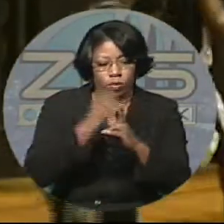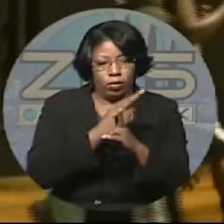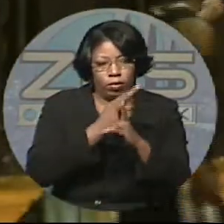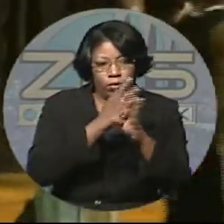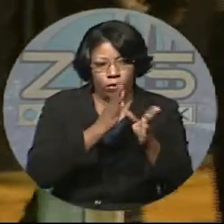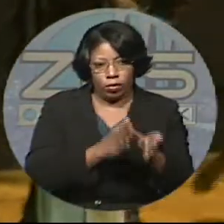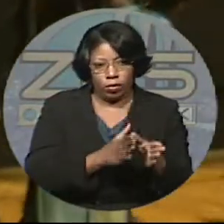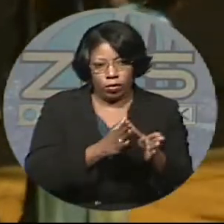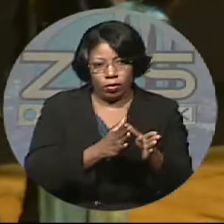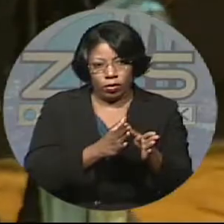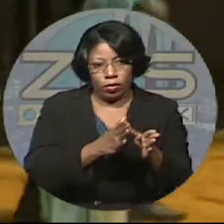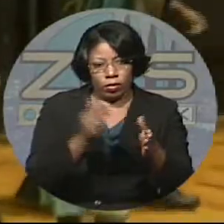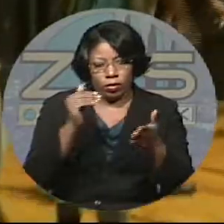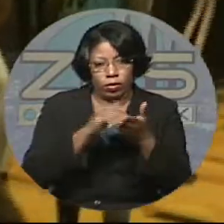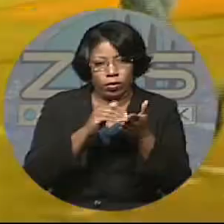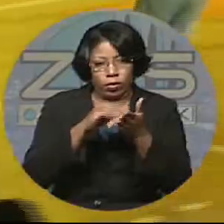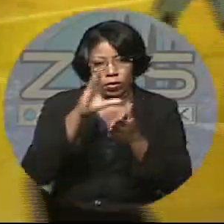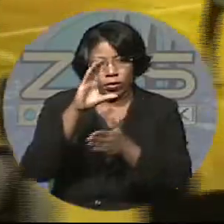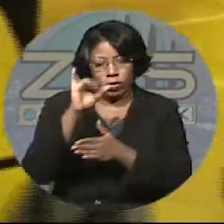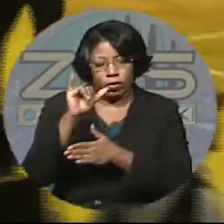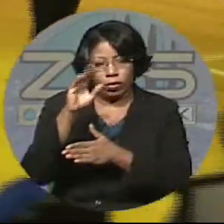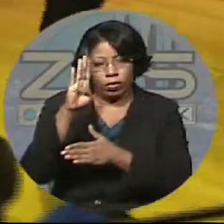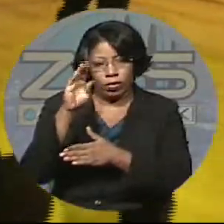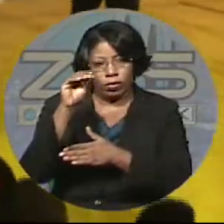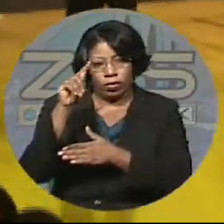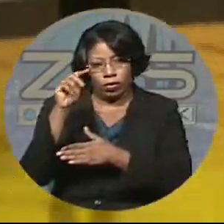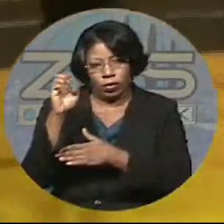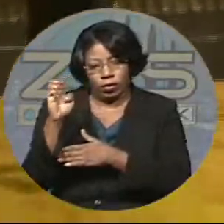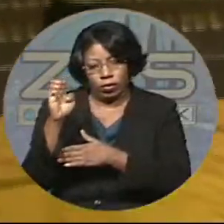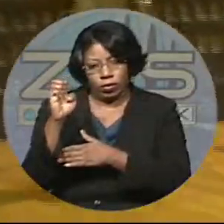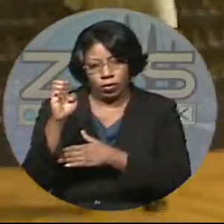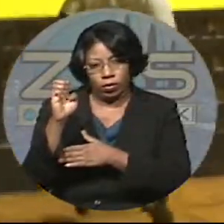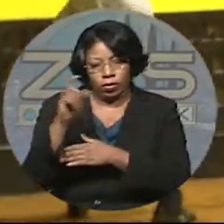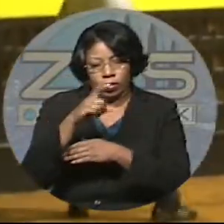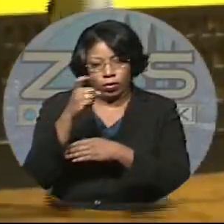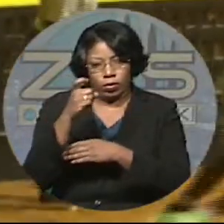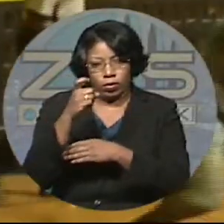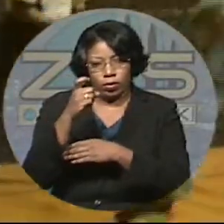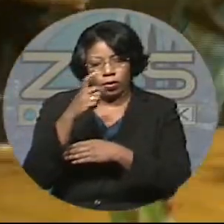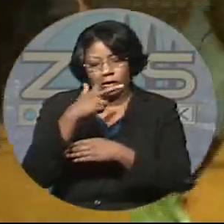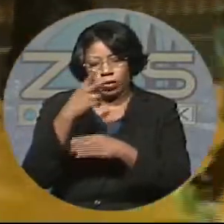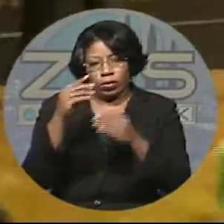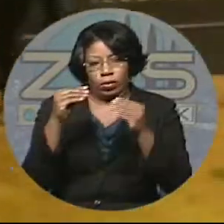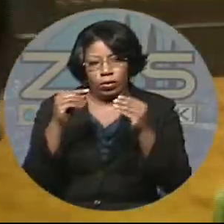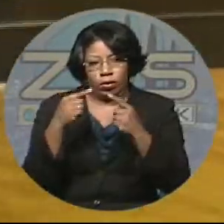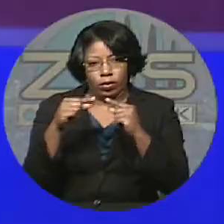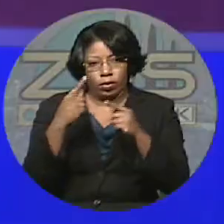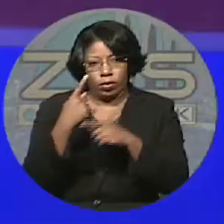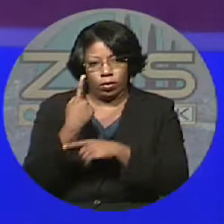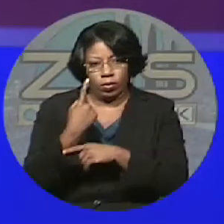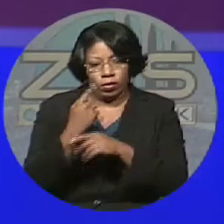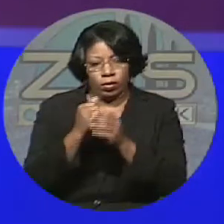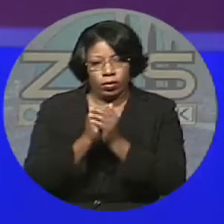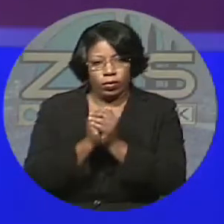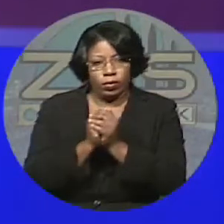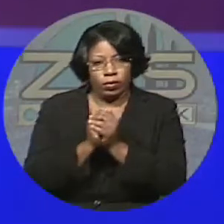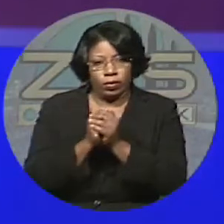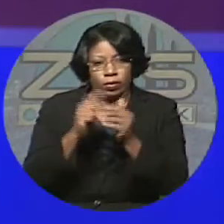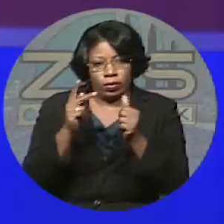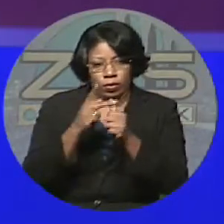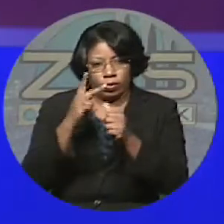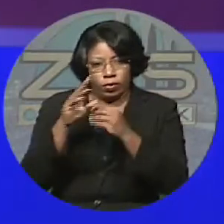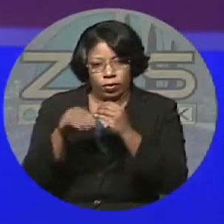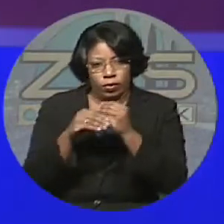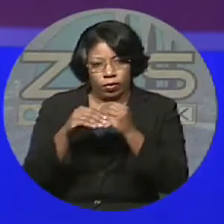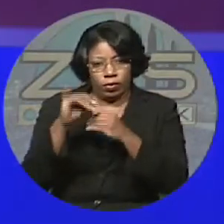Millboat Cybots 109-98 in overtime to win that series 3-1. The second edition